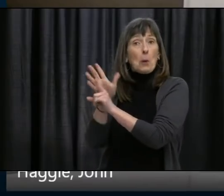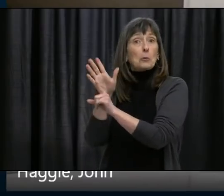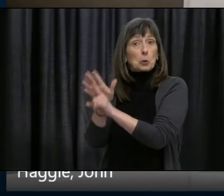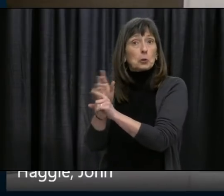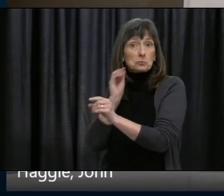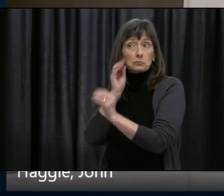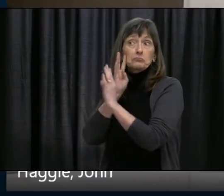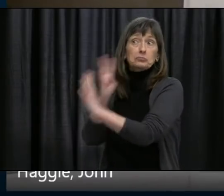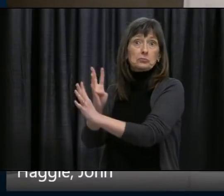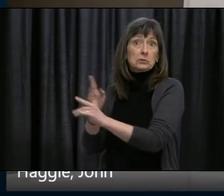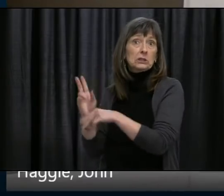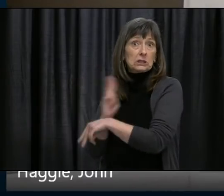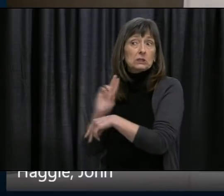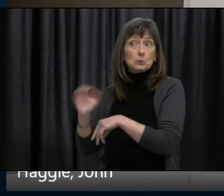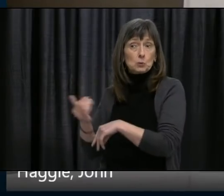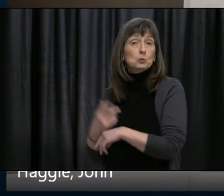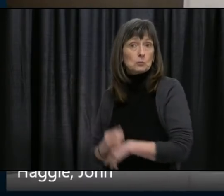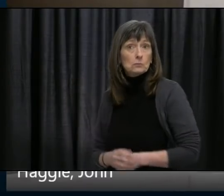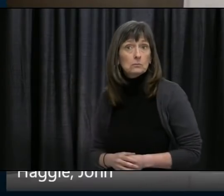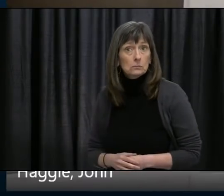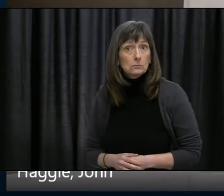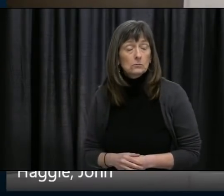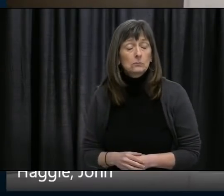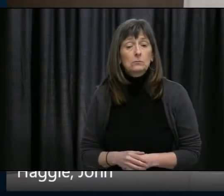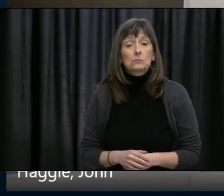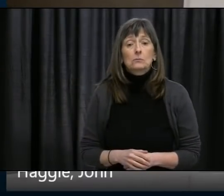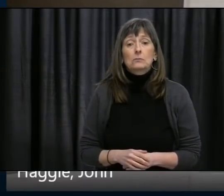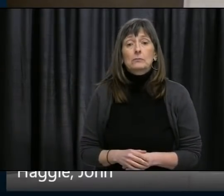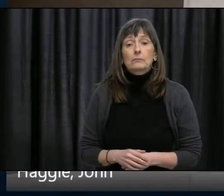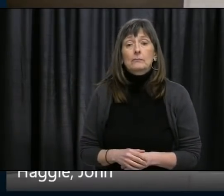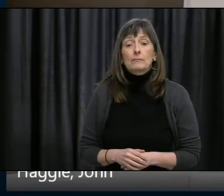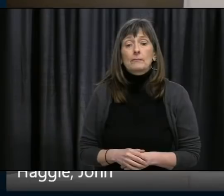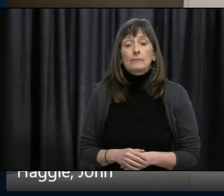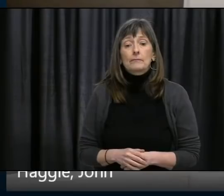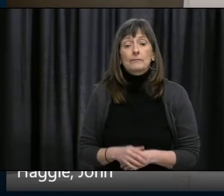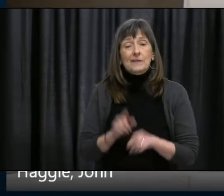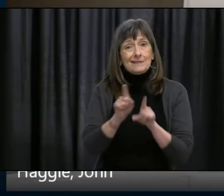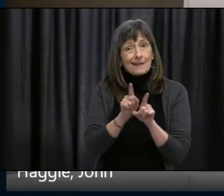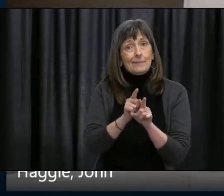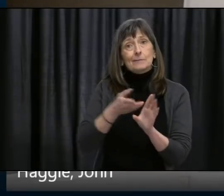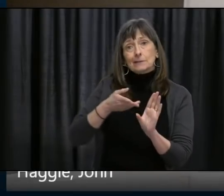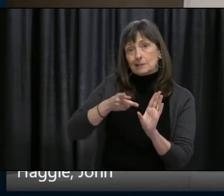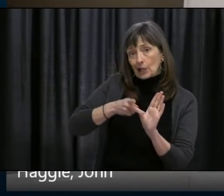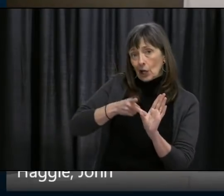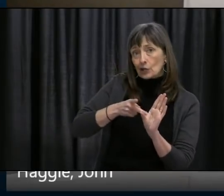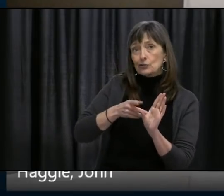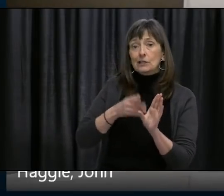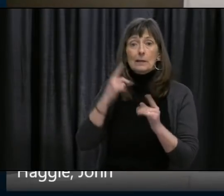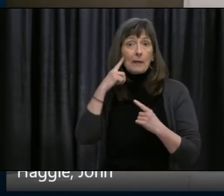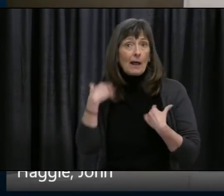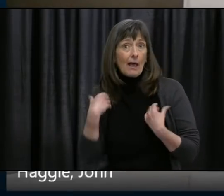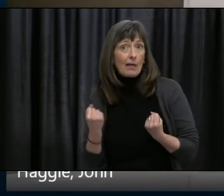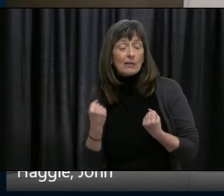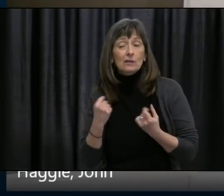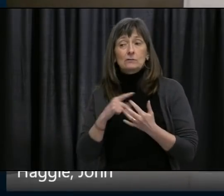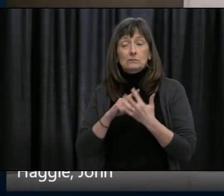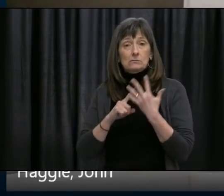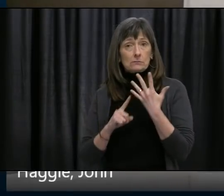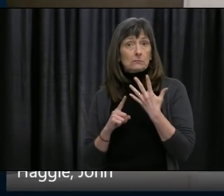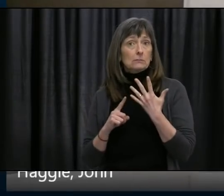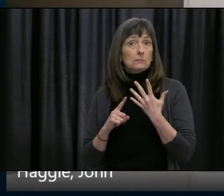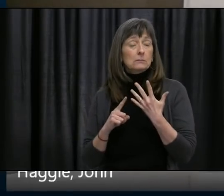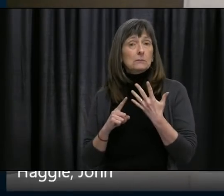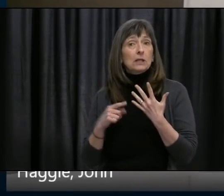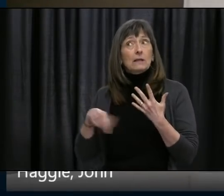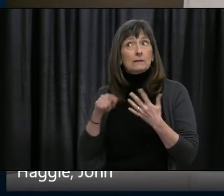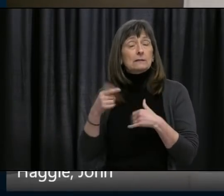popular and well received. But equally, psychiatry and mental health services at the kind of tertiary level are also